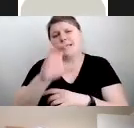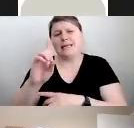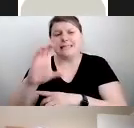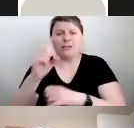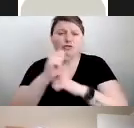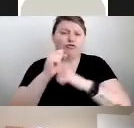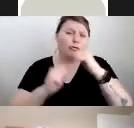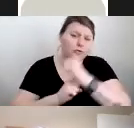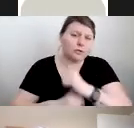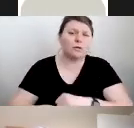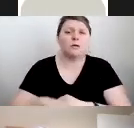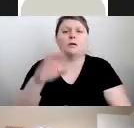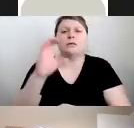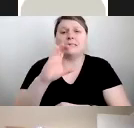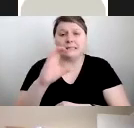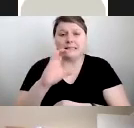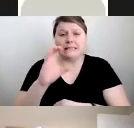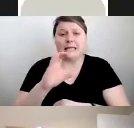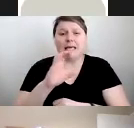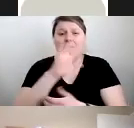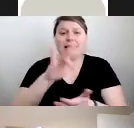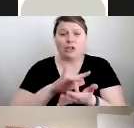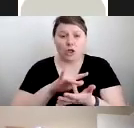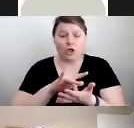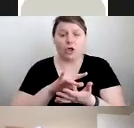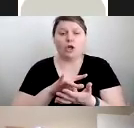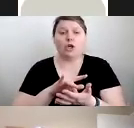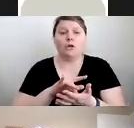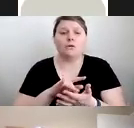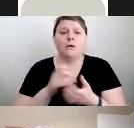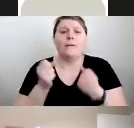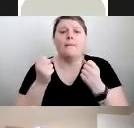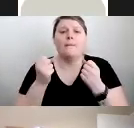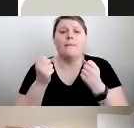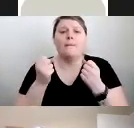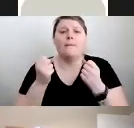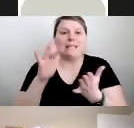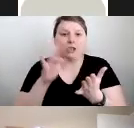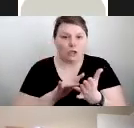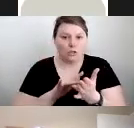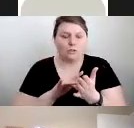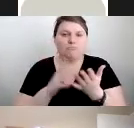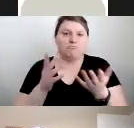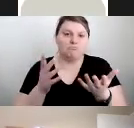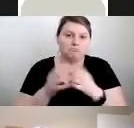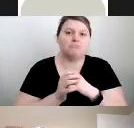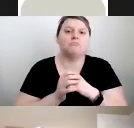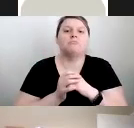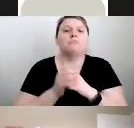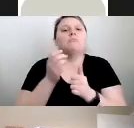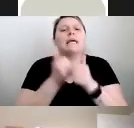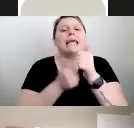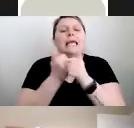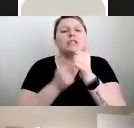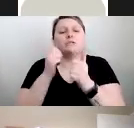the C in CDC is centers, and there's multiple centers, each of which really concentrates